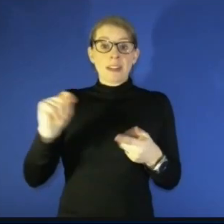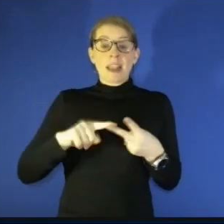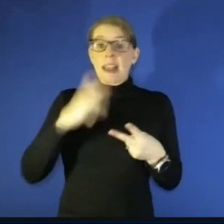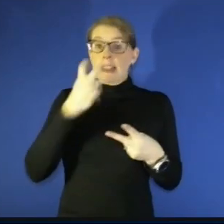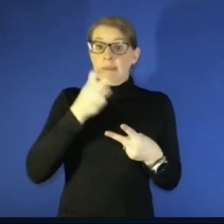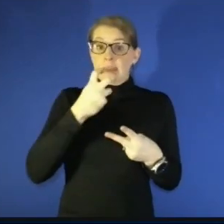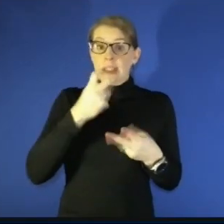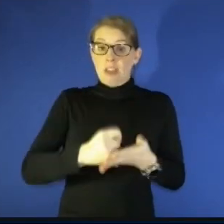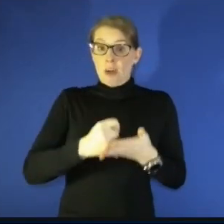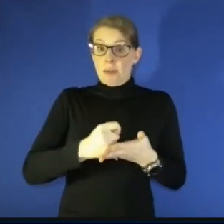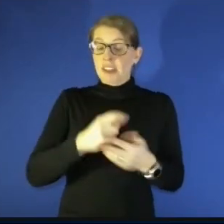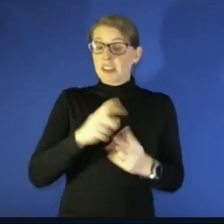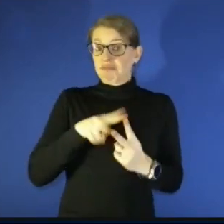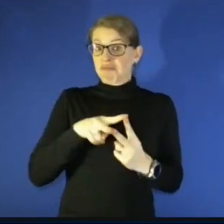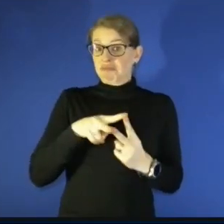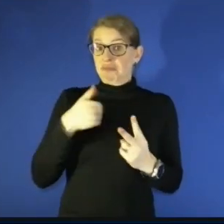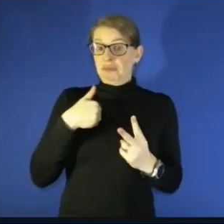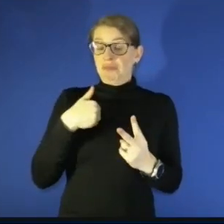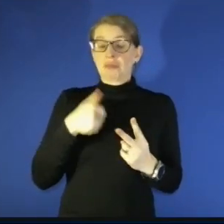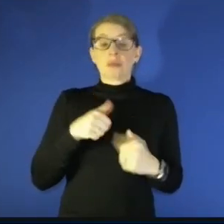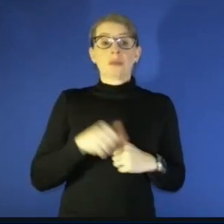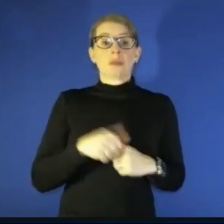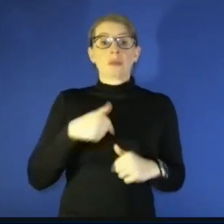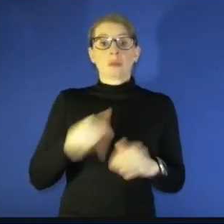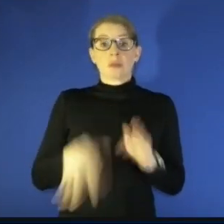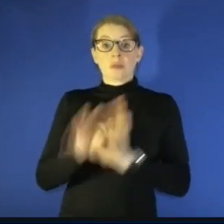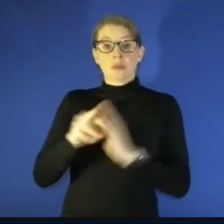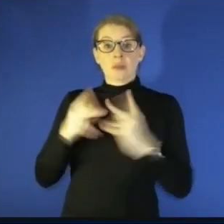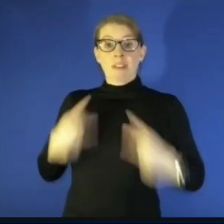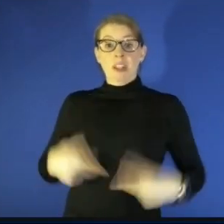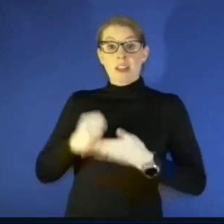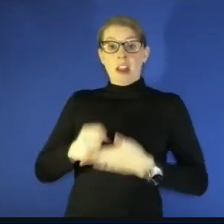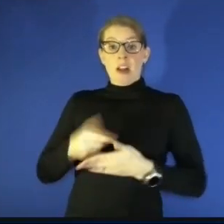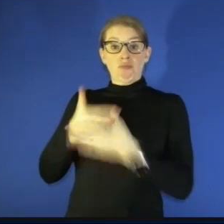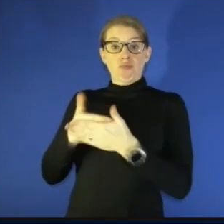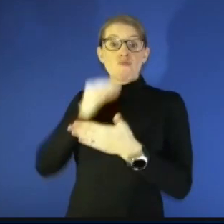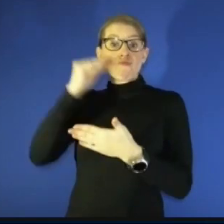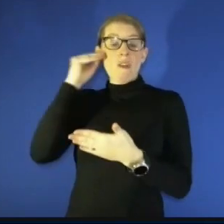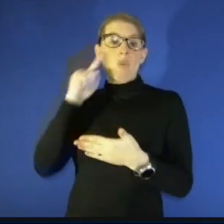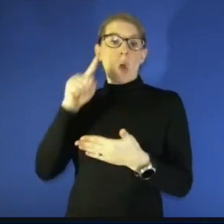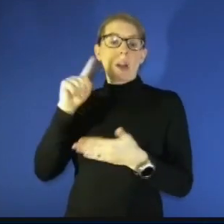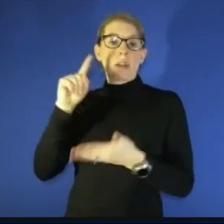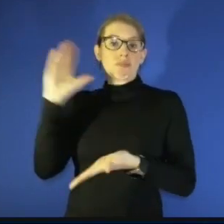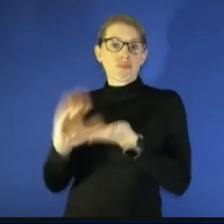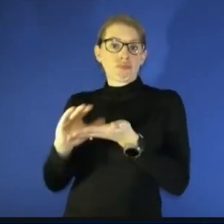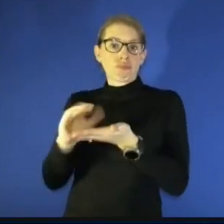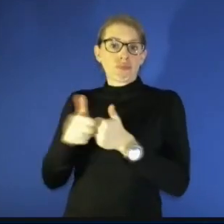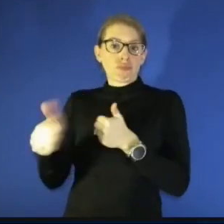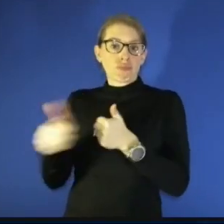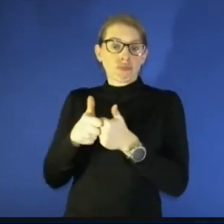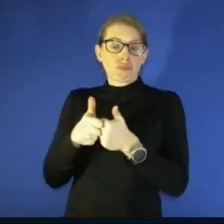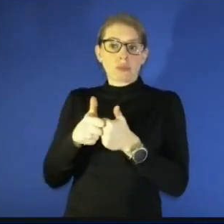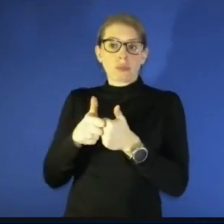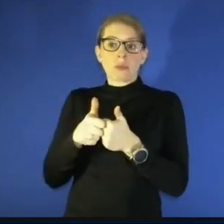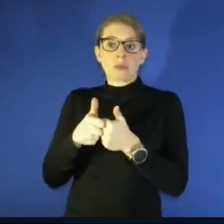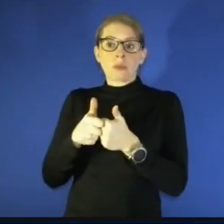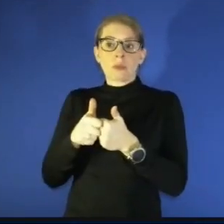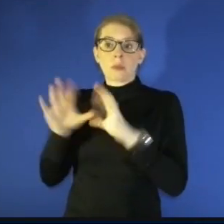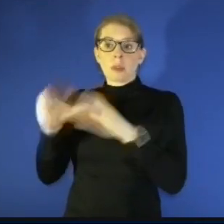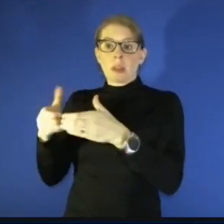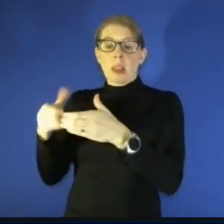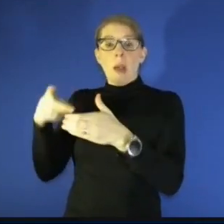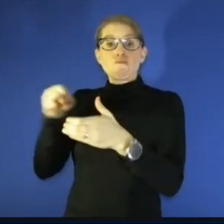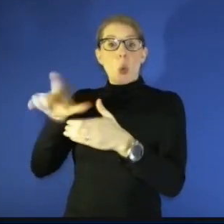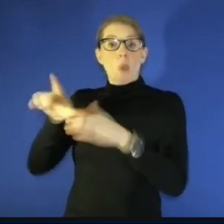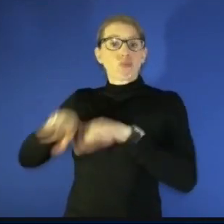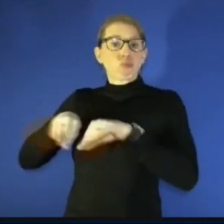therapist. I found physical therapy close to home for less transportation. They had a pool to do aquatic therapy, which I